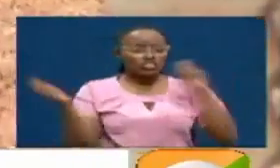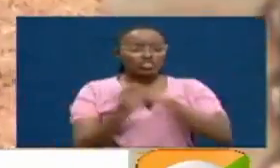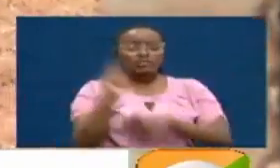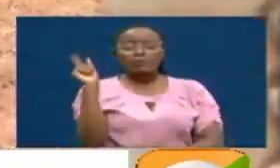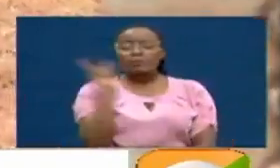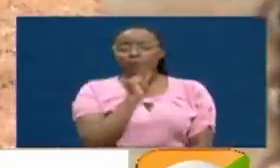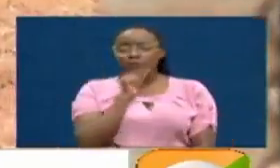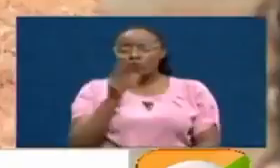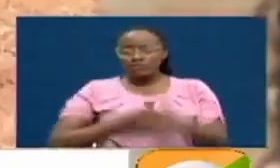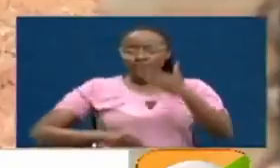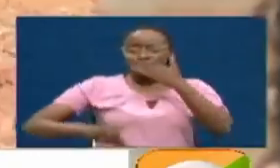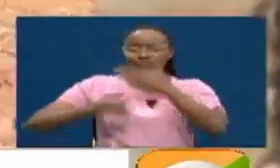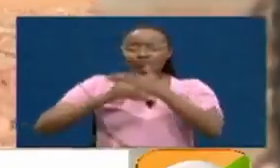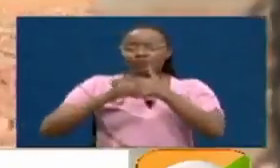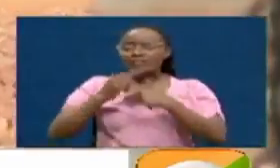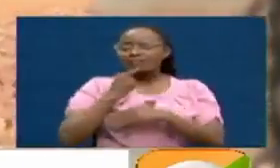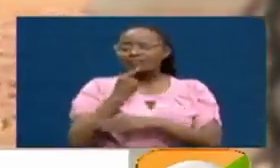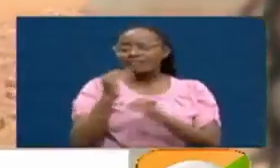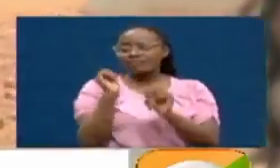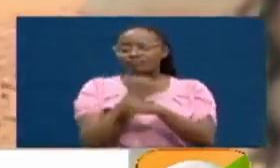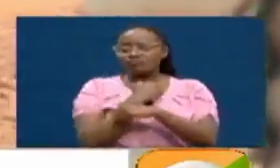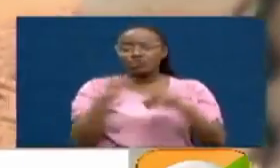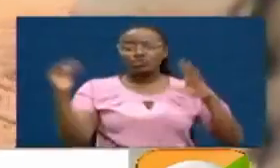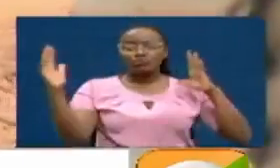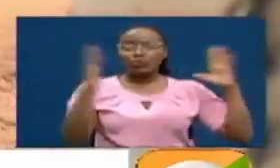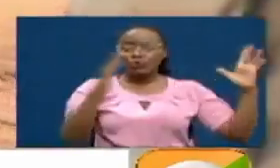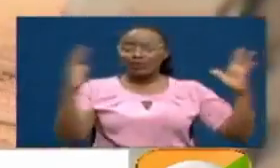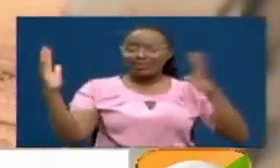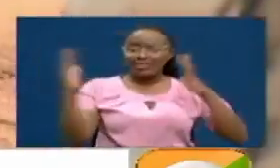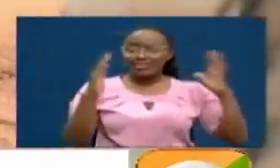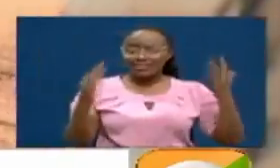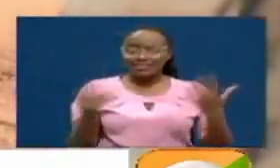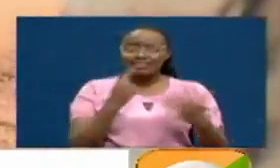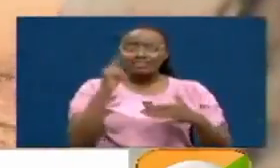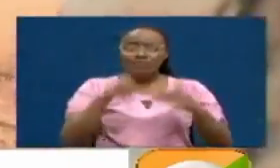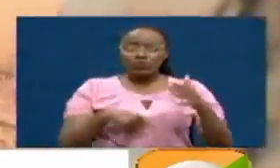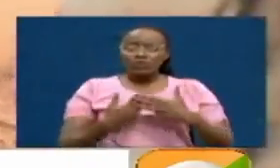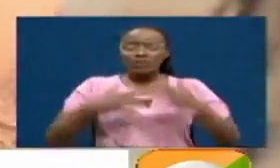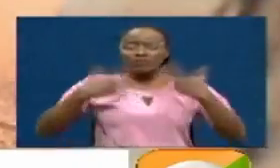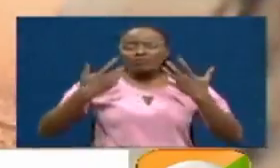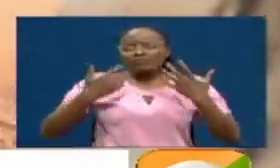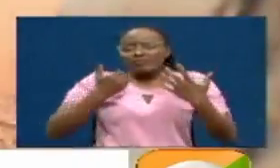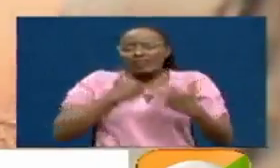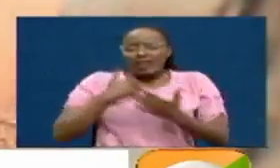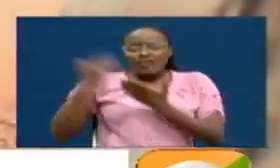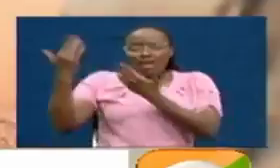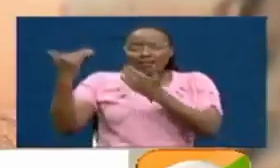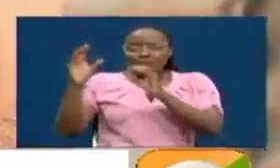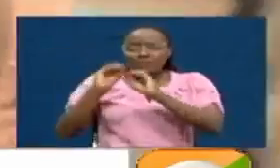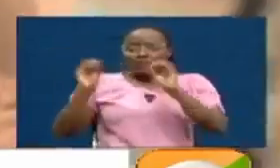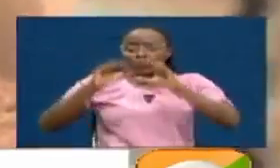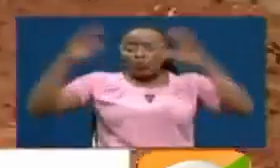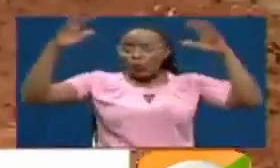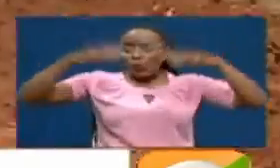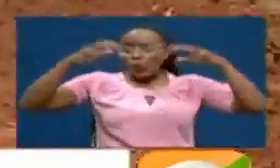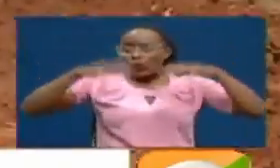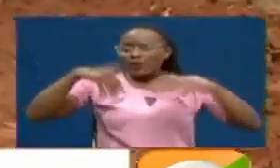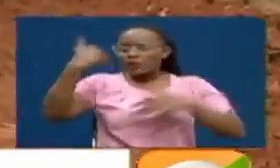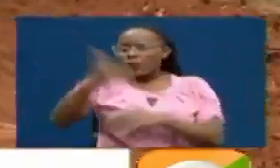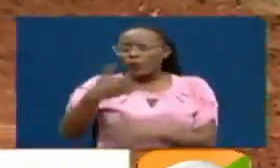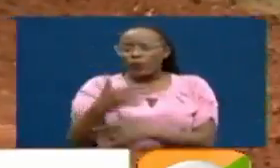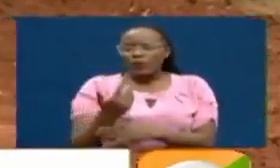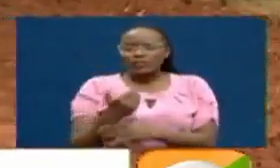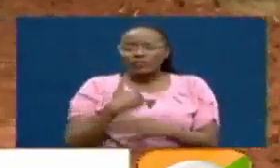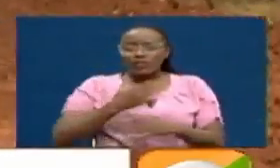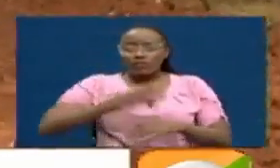with an increasingly unpredictable weather. He talks about the heavy spells of unexpected rains, more frequent and